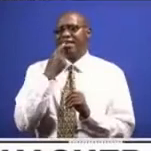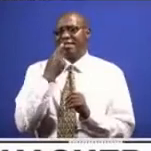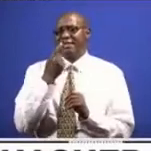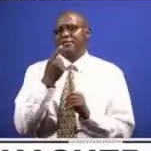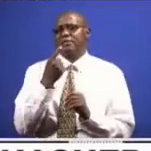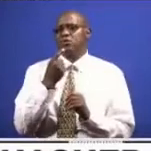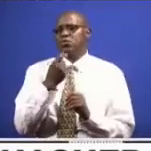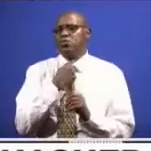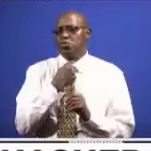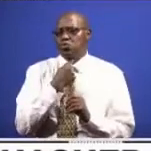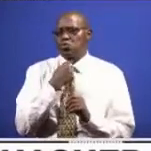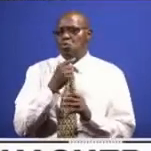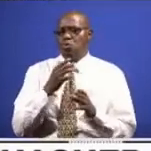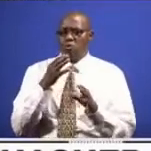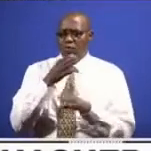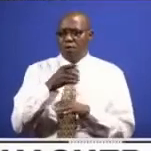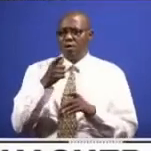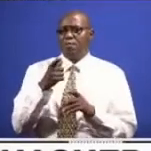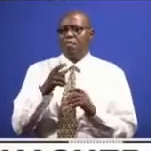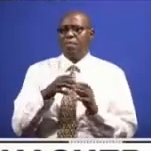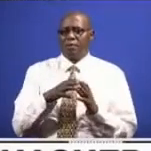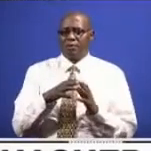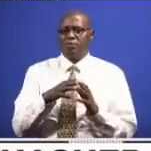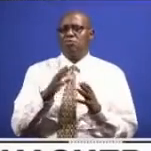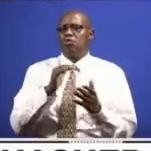KMPDU, over alleged looming mass firings at